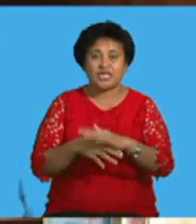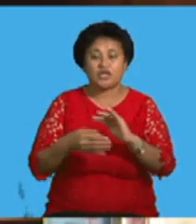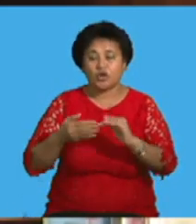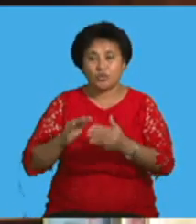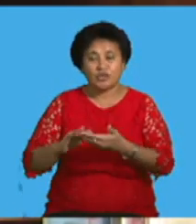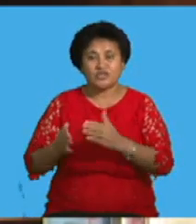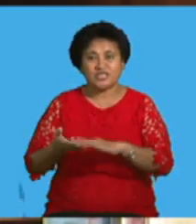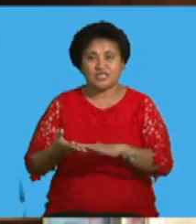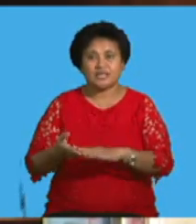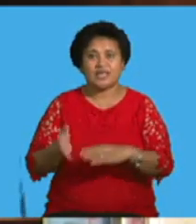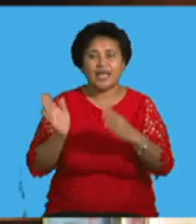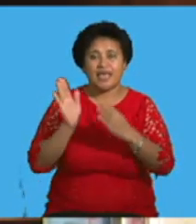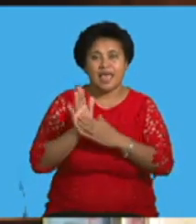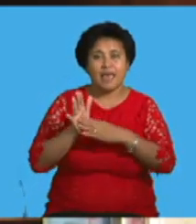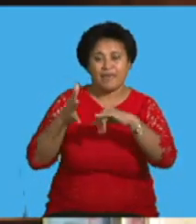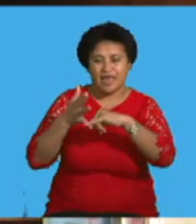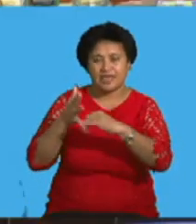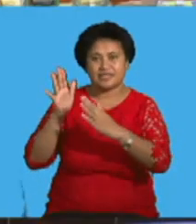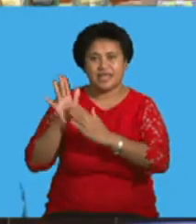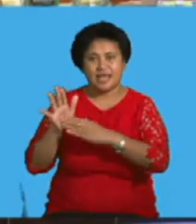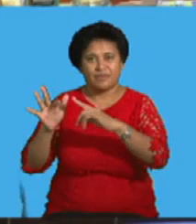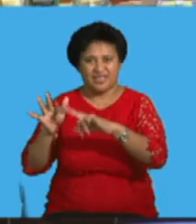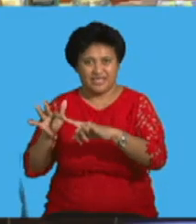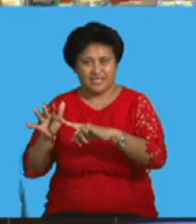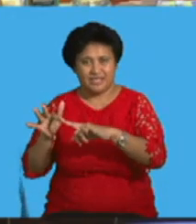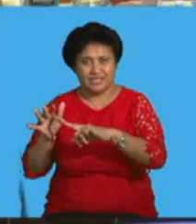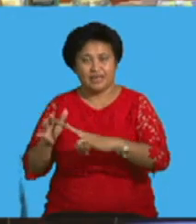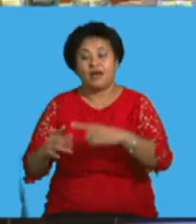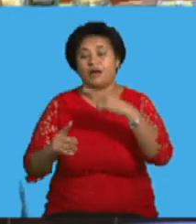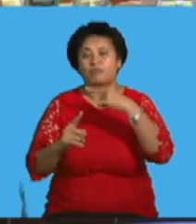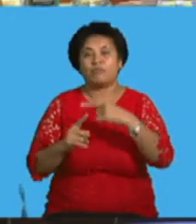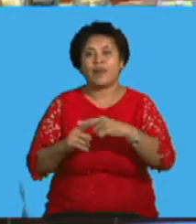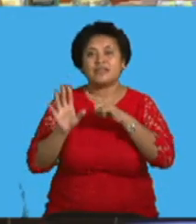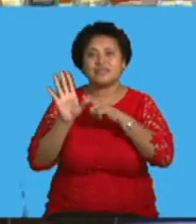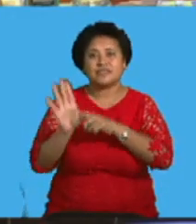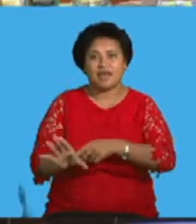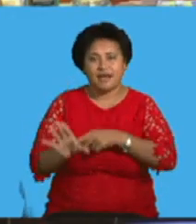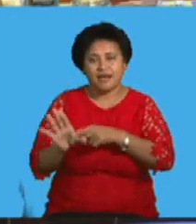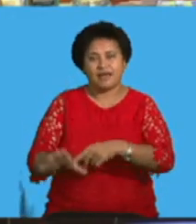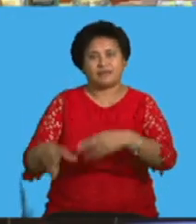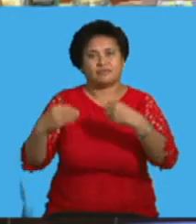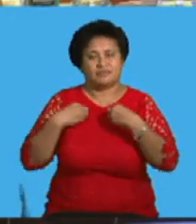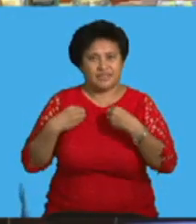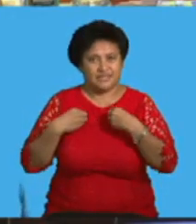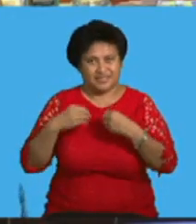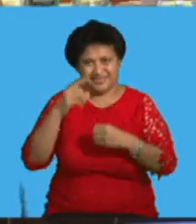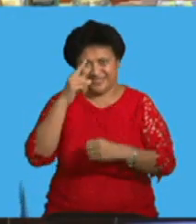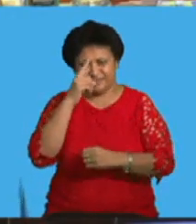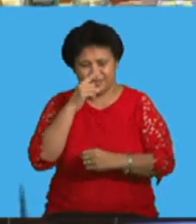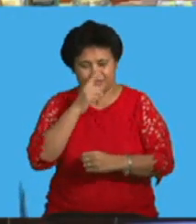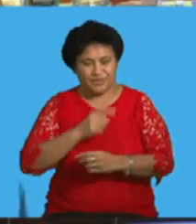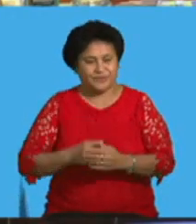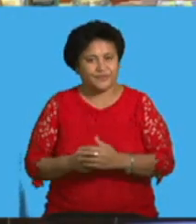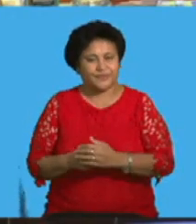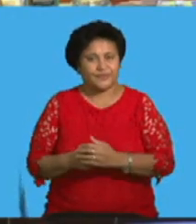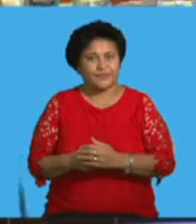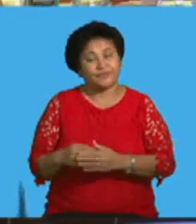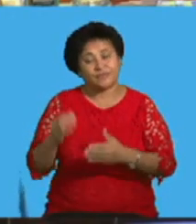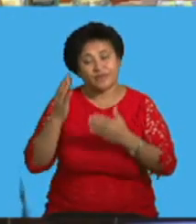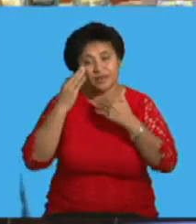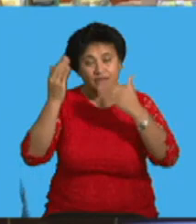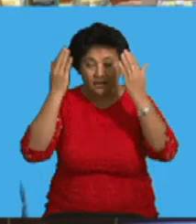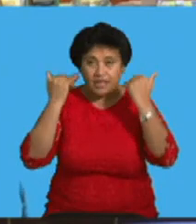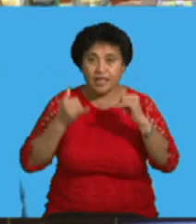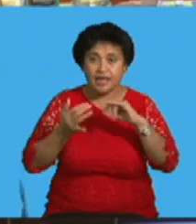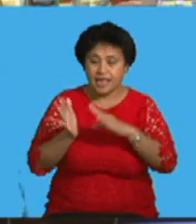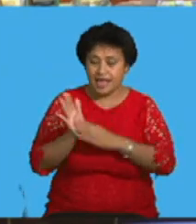we call MSMEs, and young entrepreneurs. Honorable Speaker,